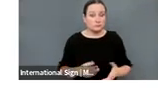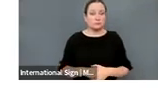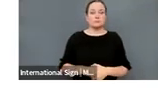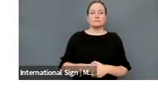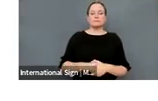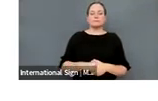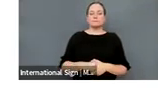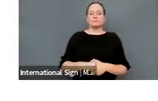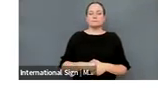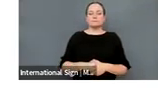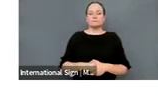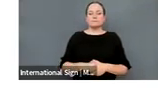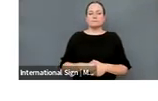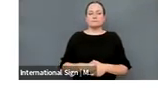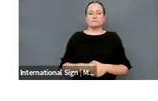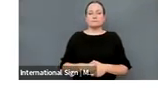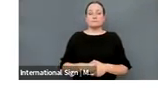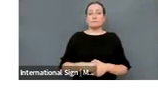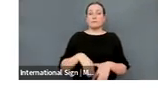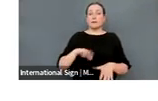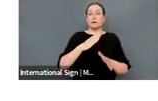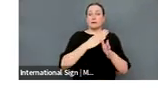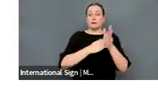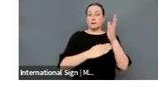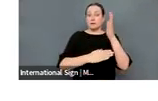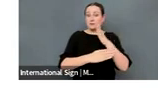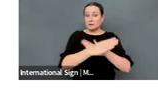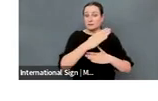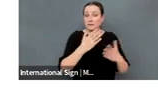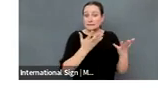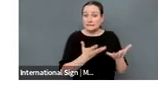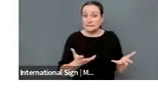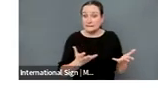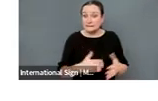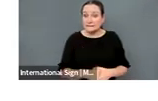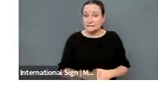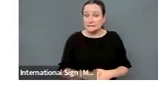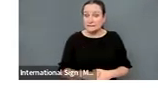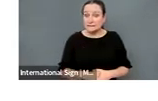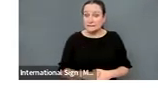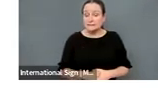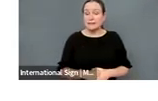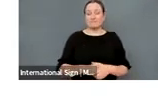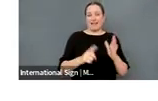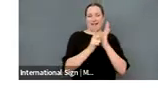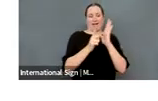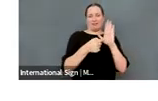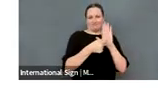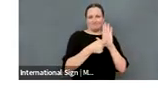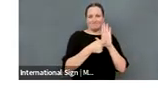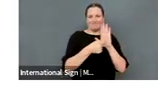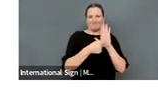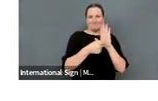most countries? We can define one of them as legal challenges. You must have a very clear undercutting from the law. And